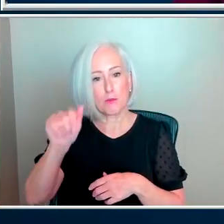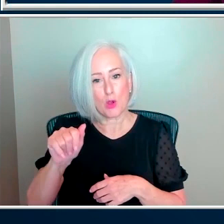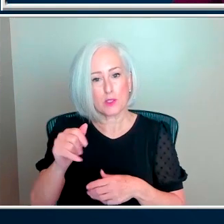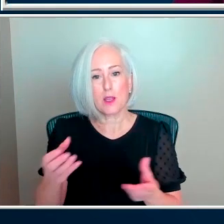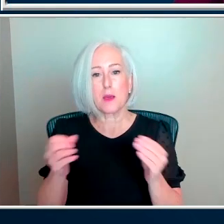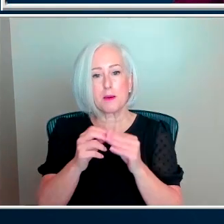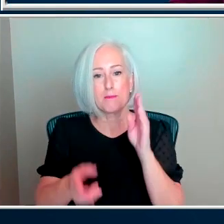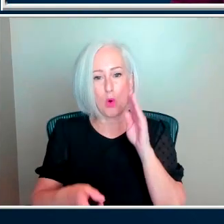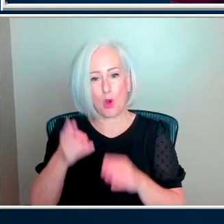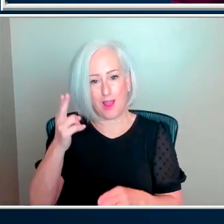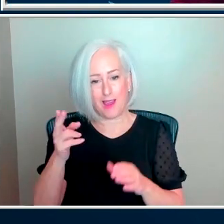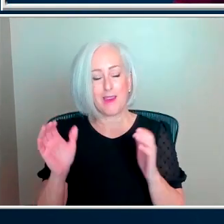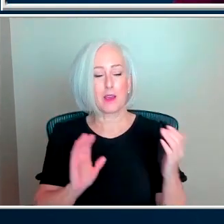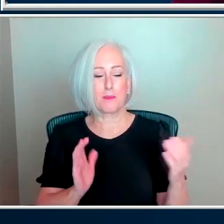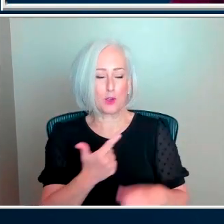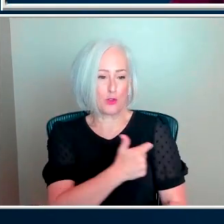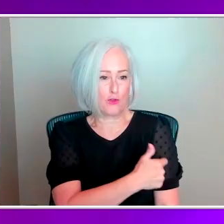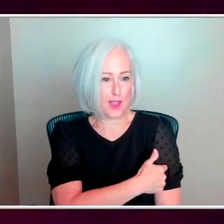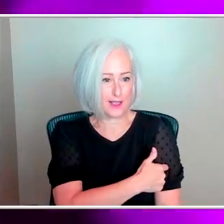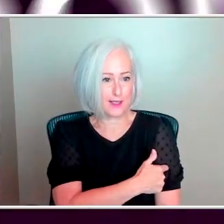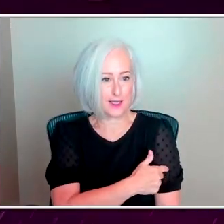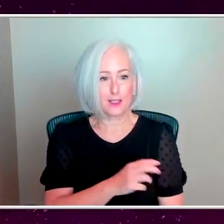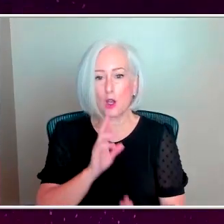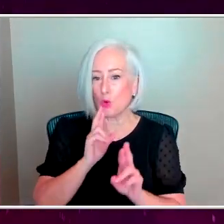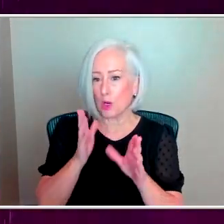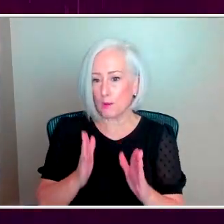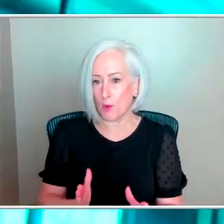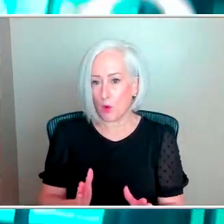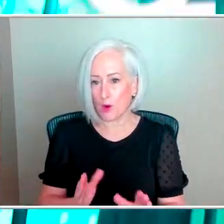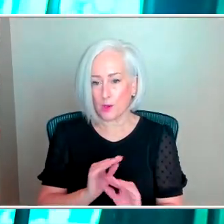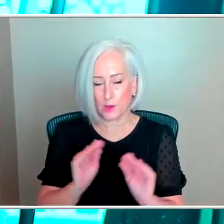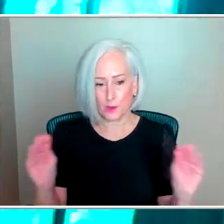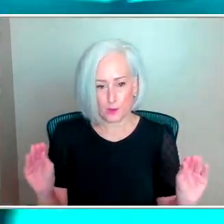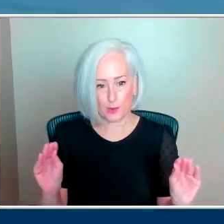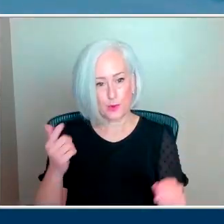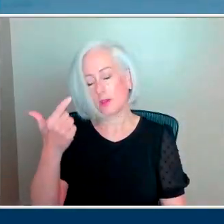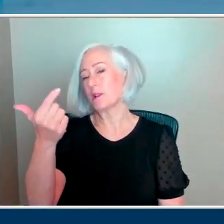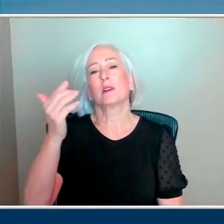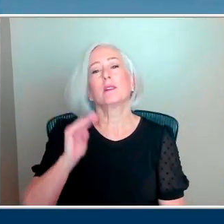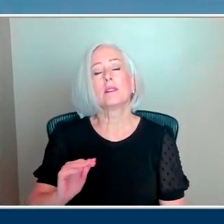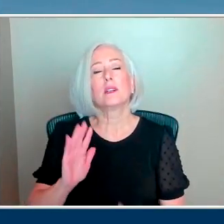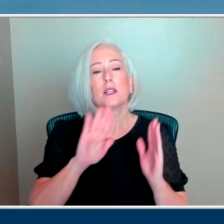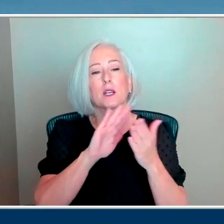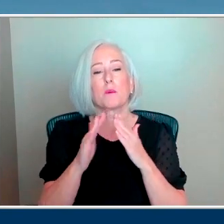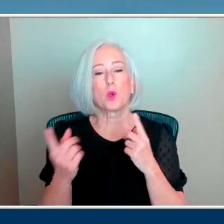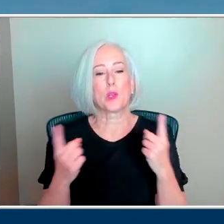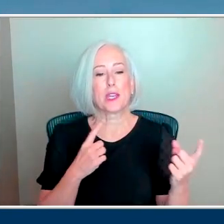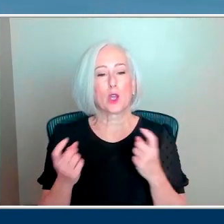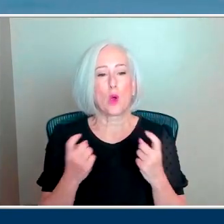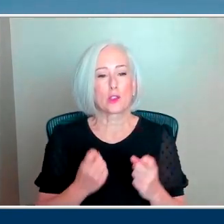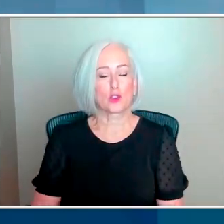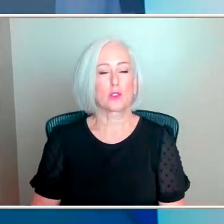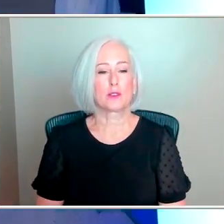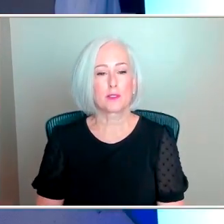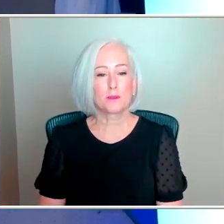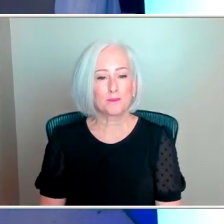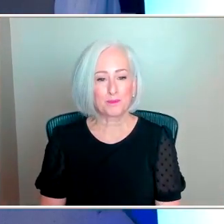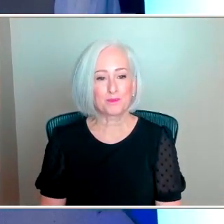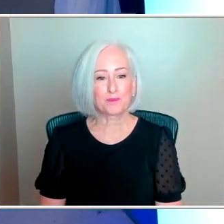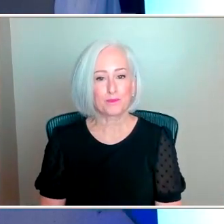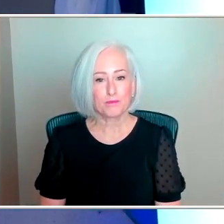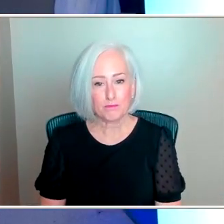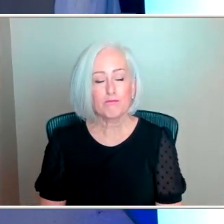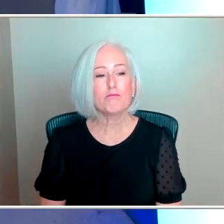Any reporters with us today? Let's get to our community questions. Can particle